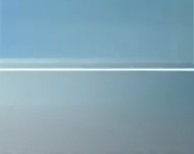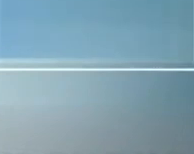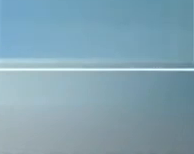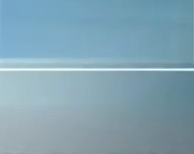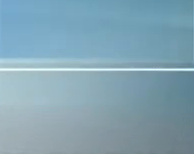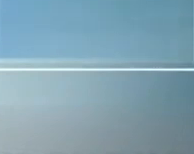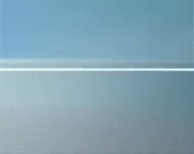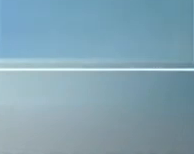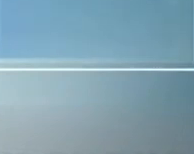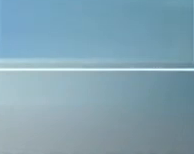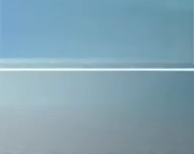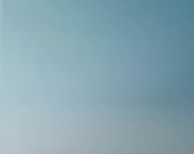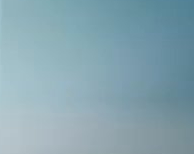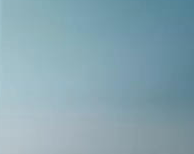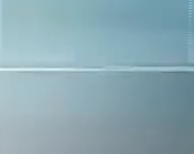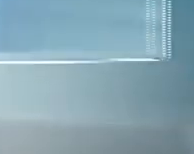dare practice.